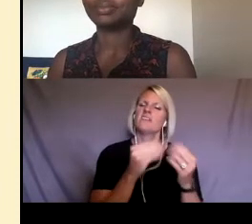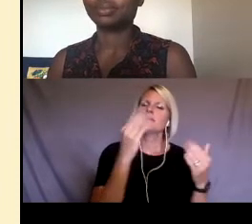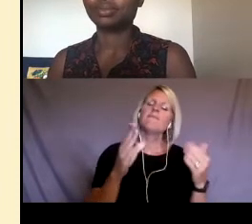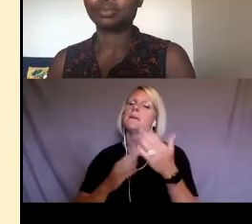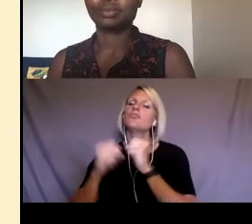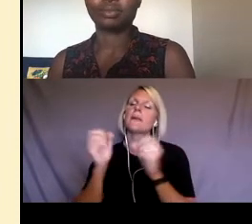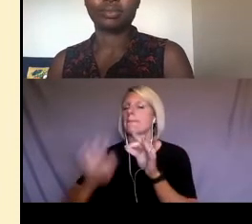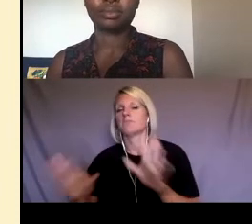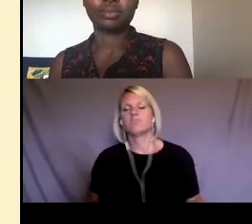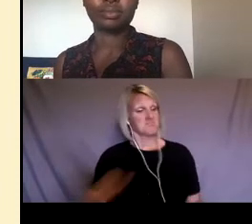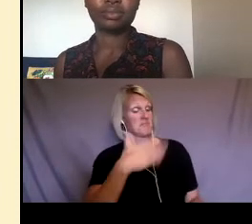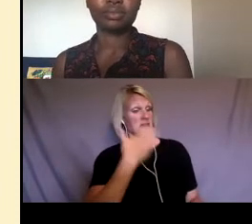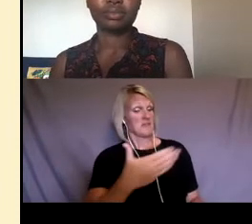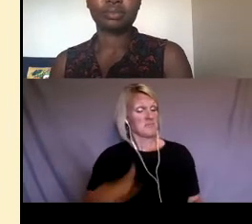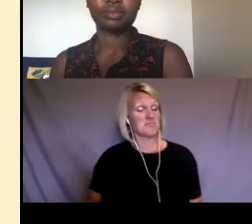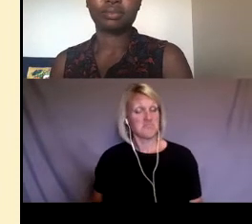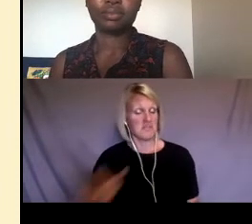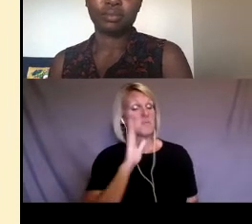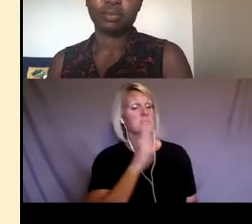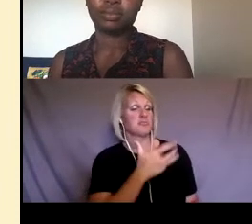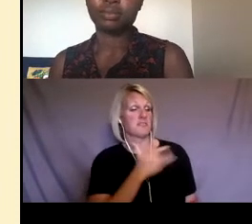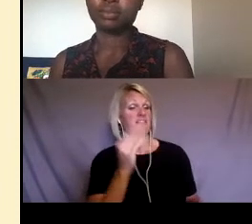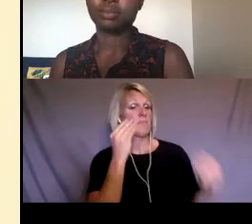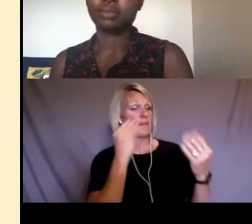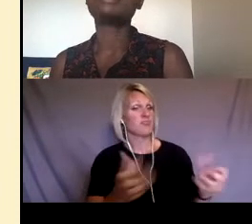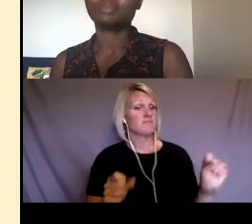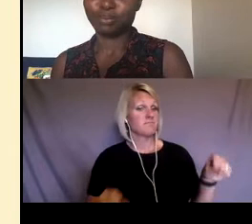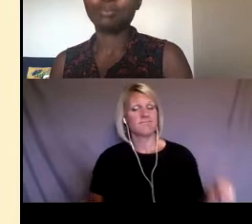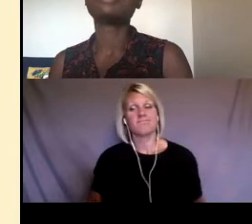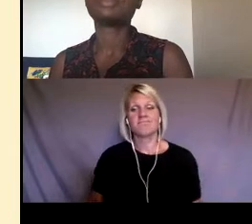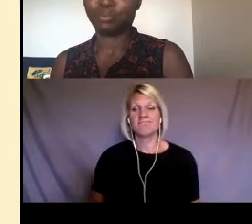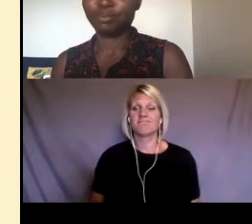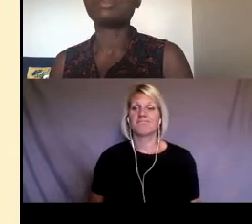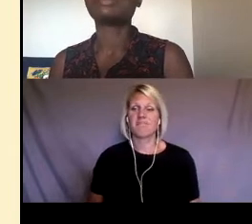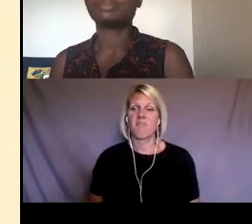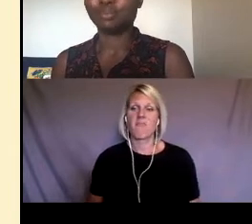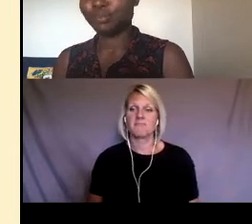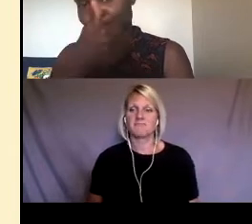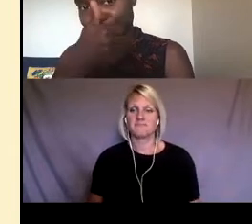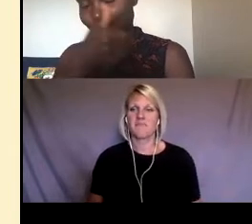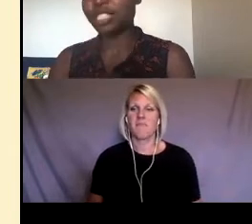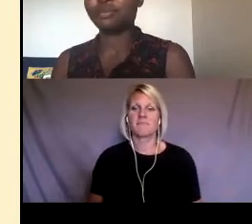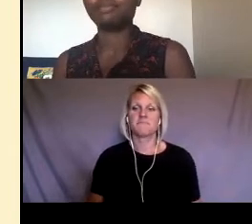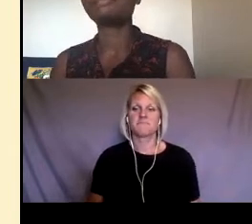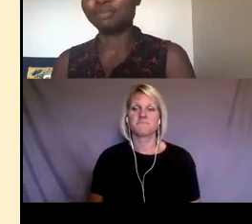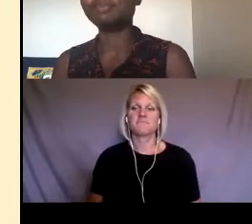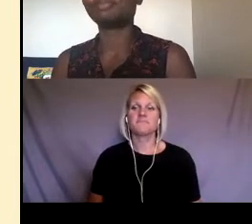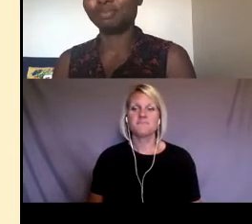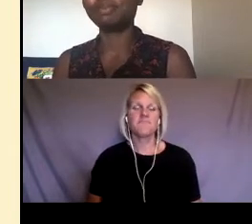that. I would appreciate that. Definitely scoop that email right on over to me when you get the chance. Thank you.